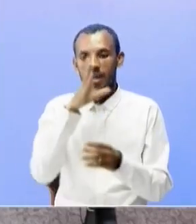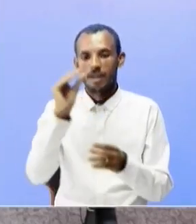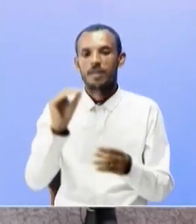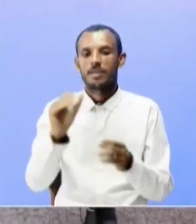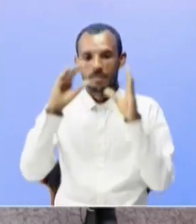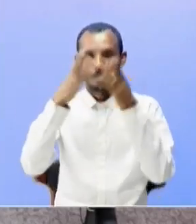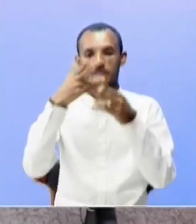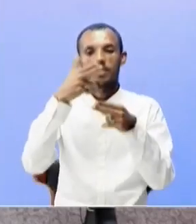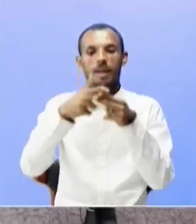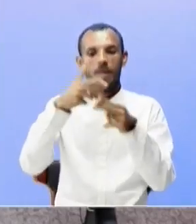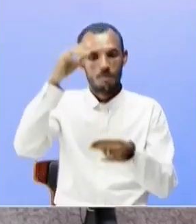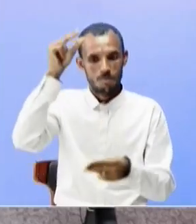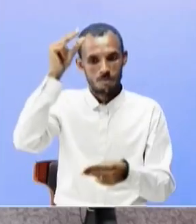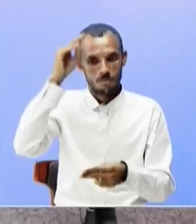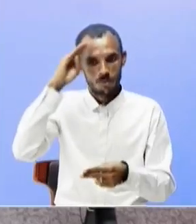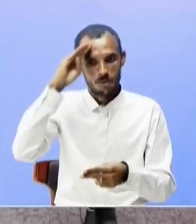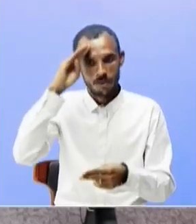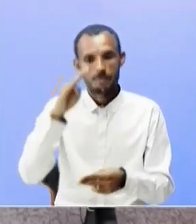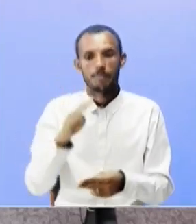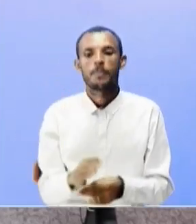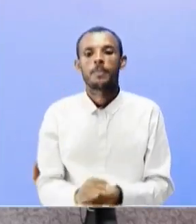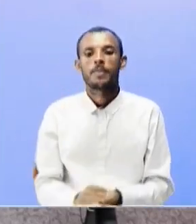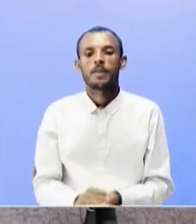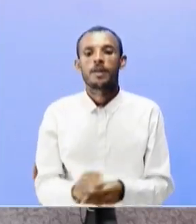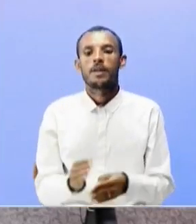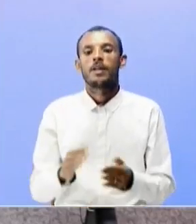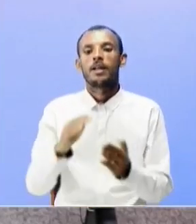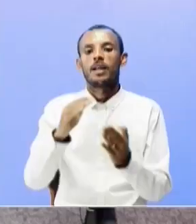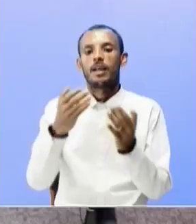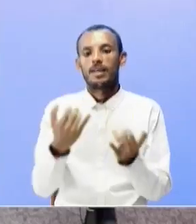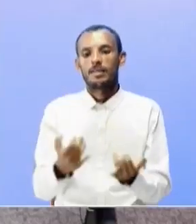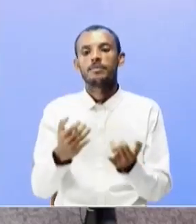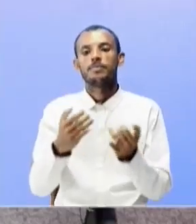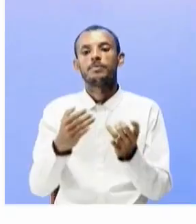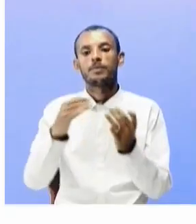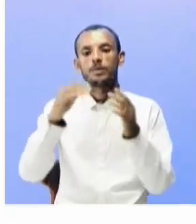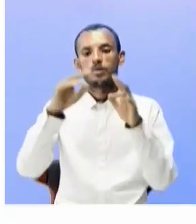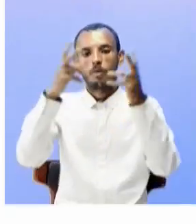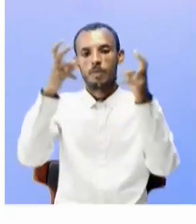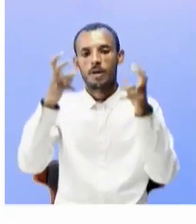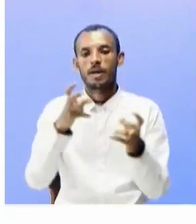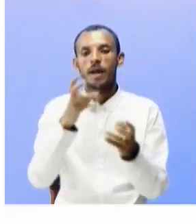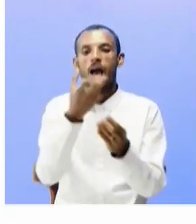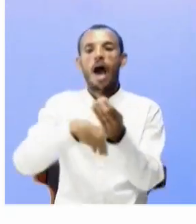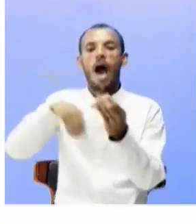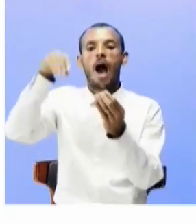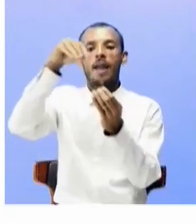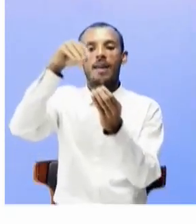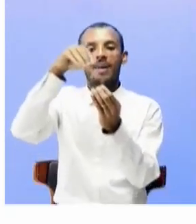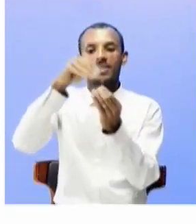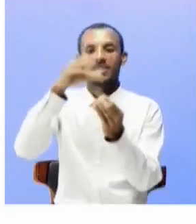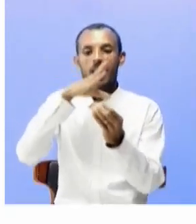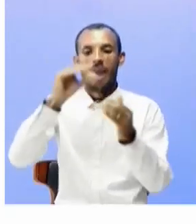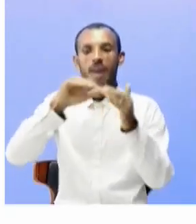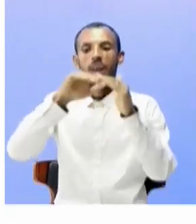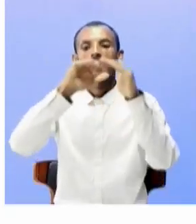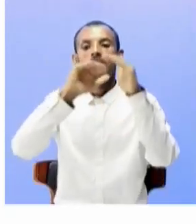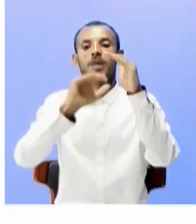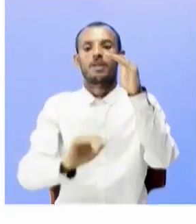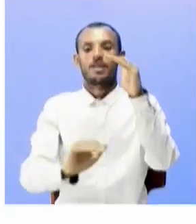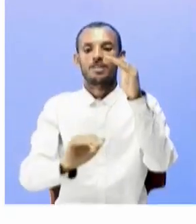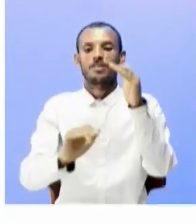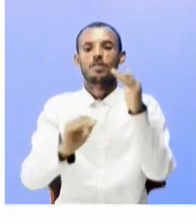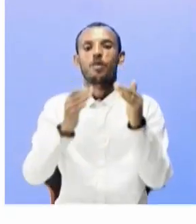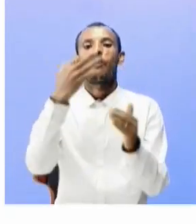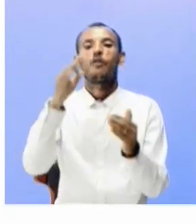am Bizuna Makonnen. Lesson topic: addition and subtraction of